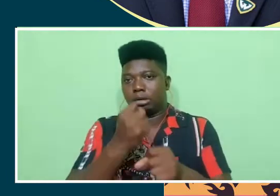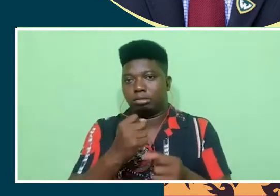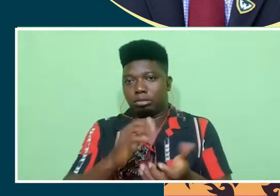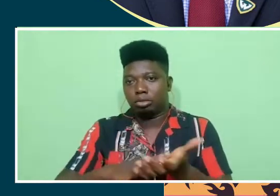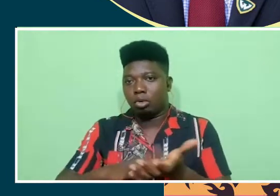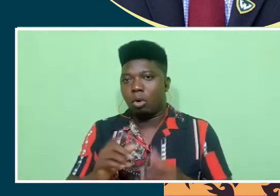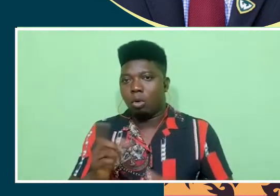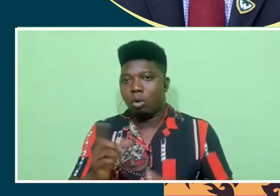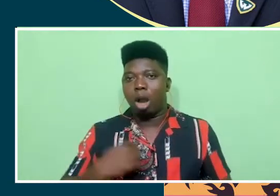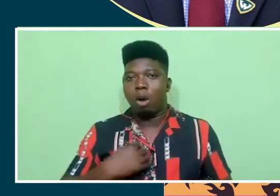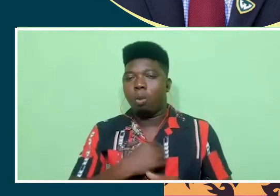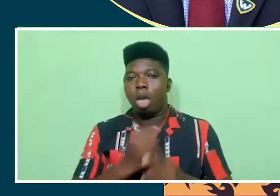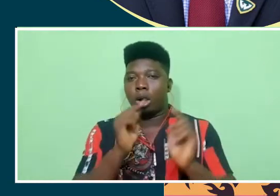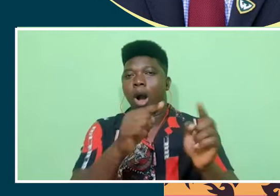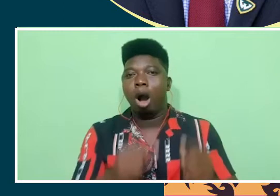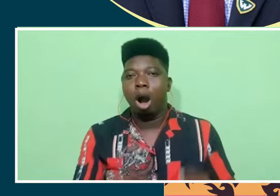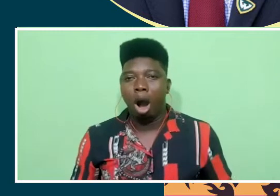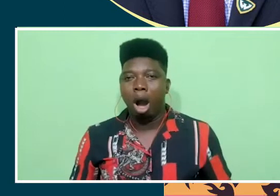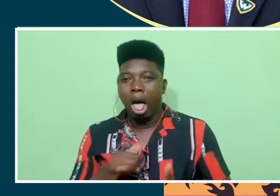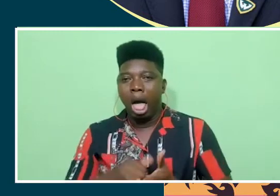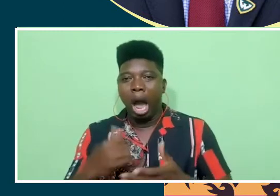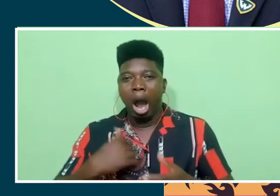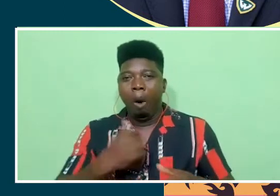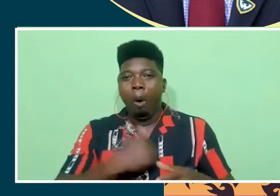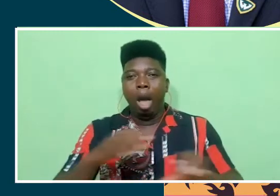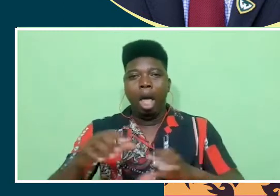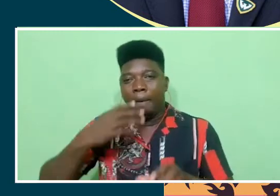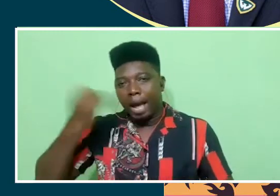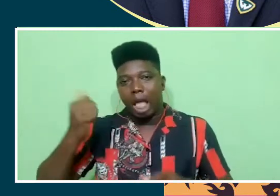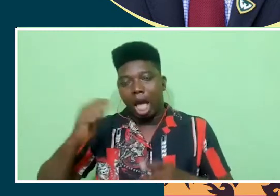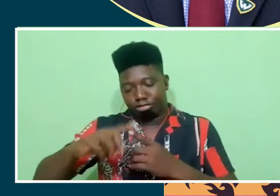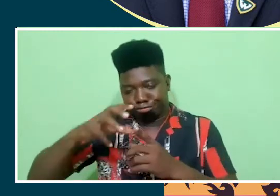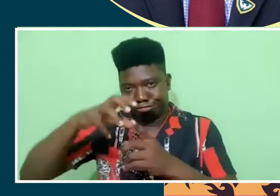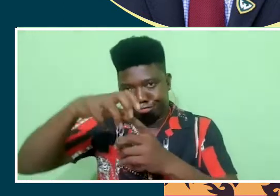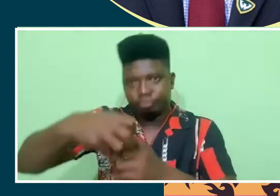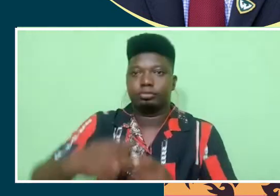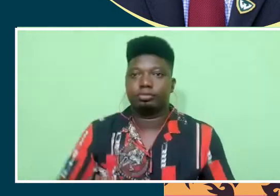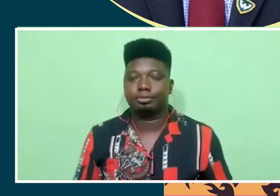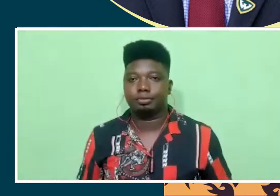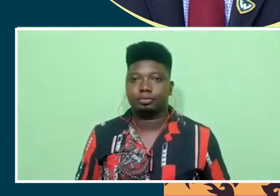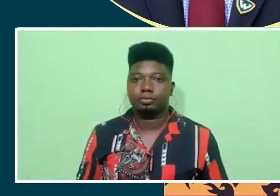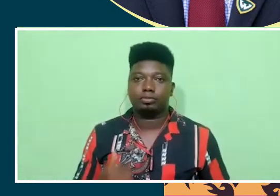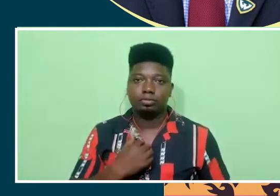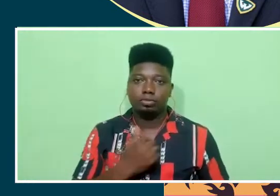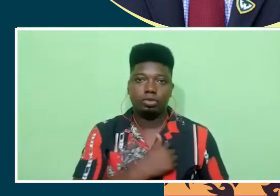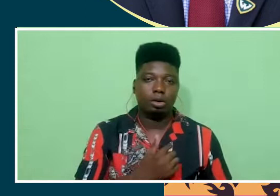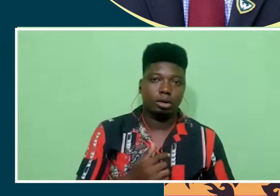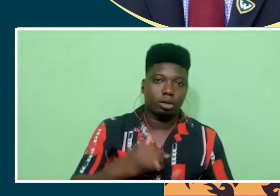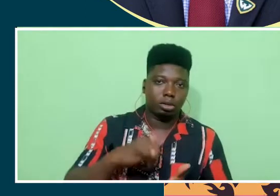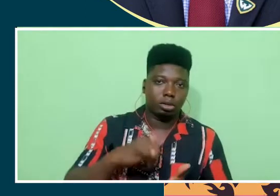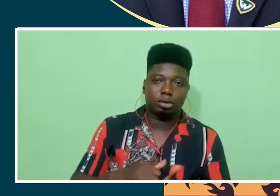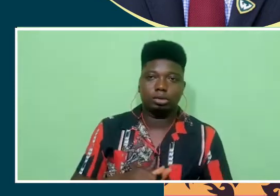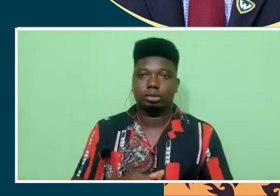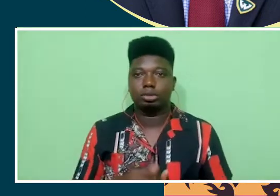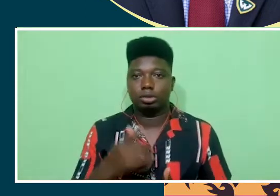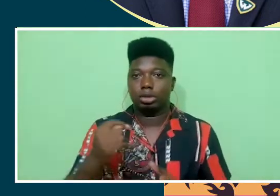they want them to do better and catch up with boys. Probably they are saying girls are undermined in the communities where we are coming from.